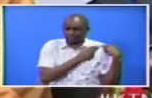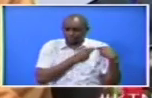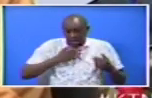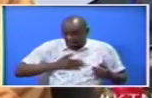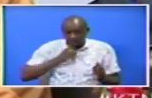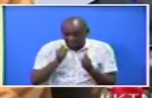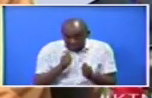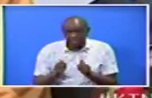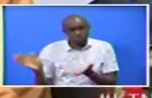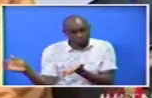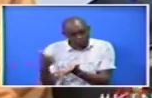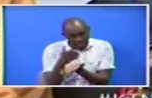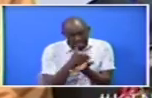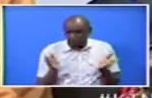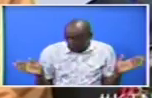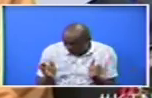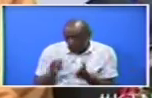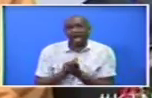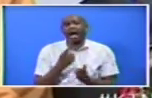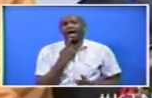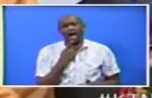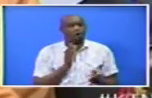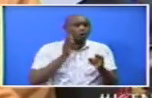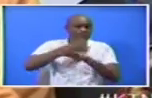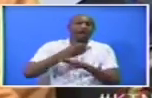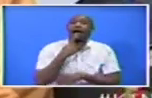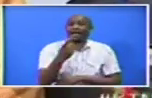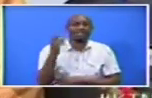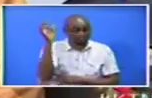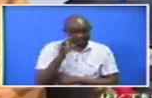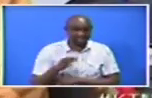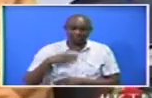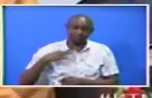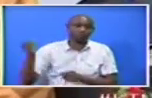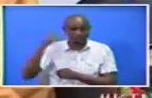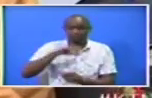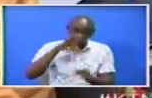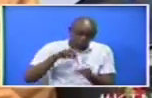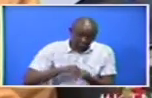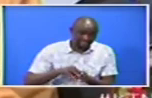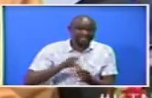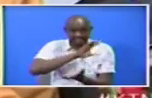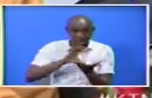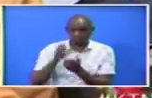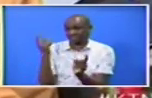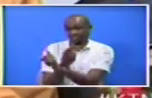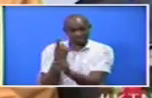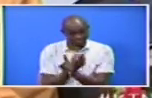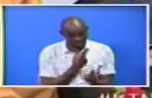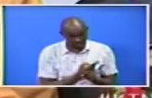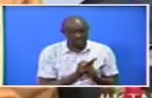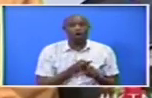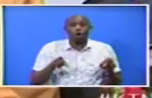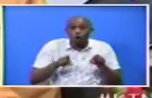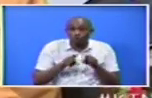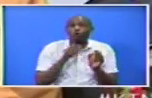to mobilize over 100% voter turnout in our counties and ensure that